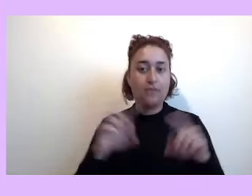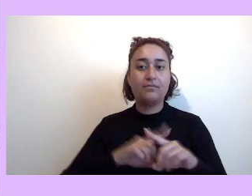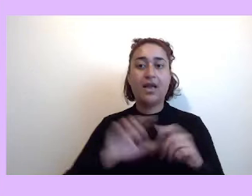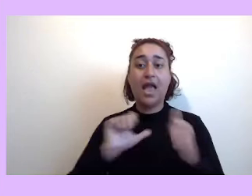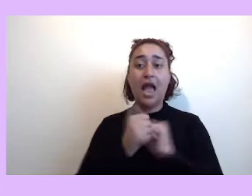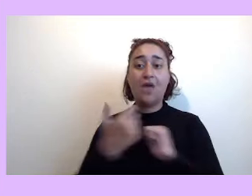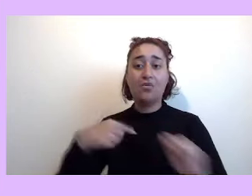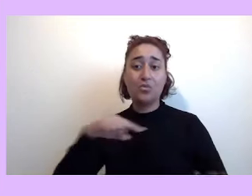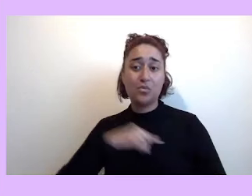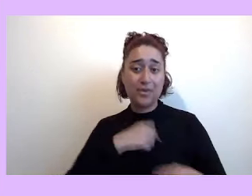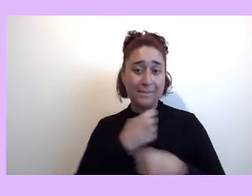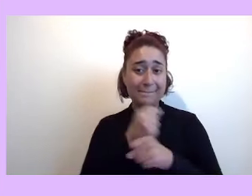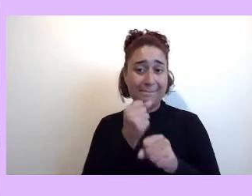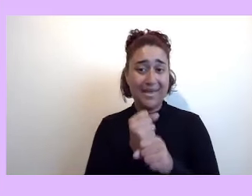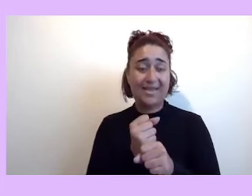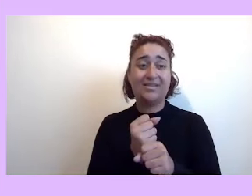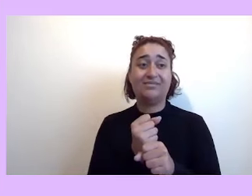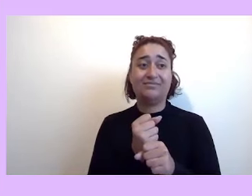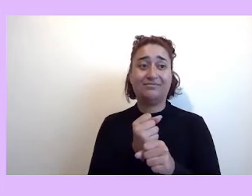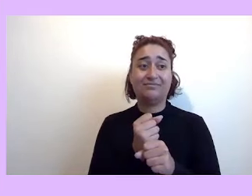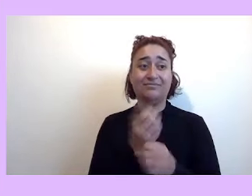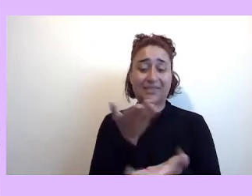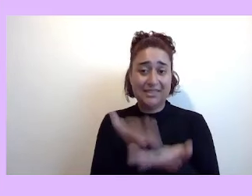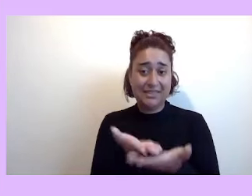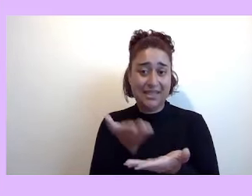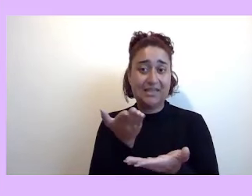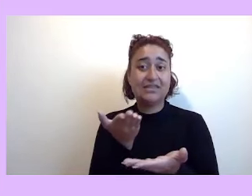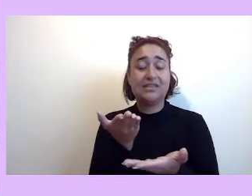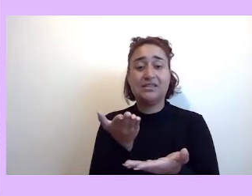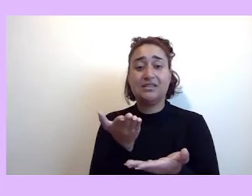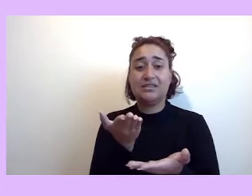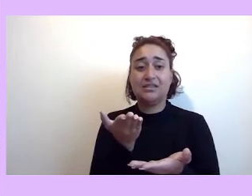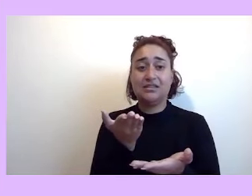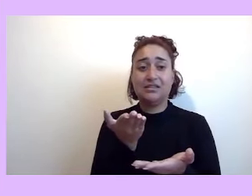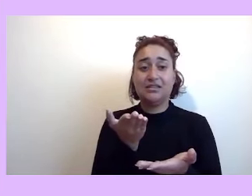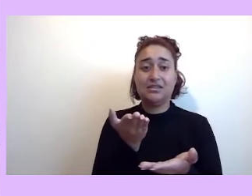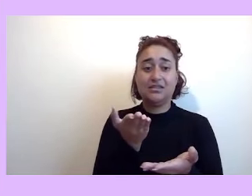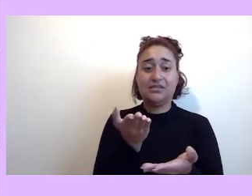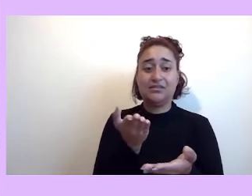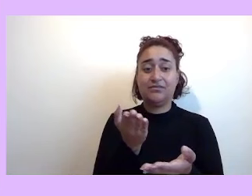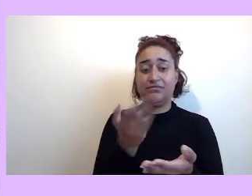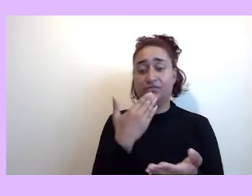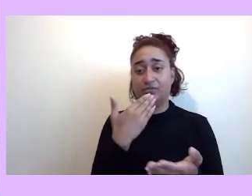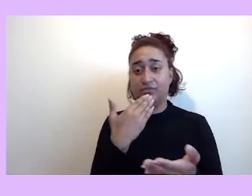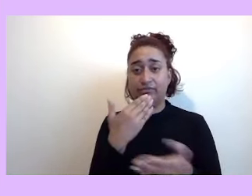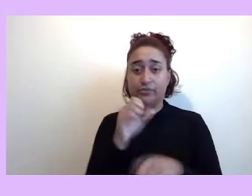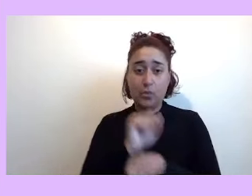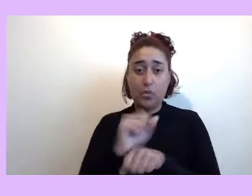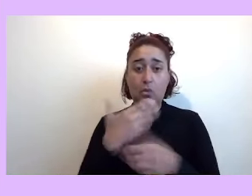how do we make this case effectively or creatively, right? I think maybe that's the question.